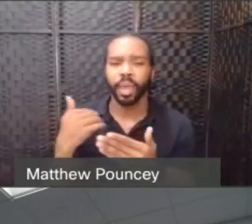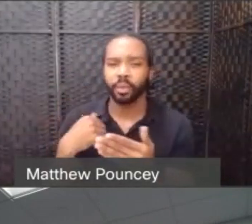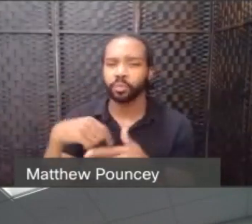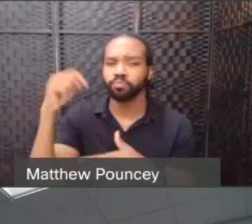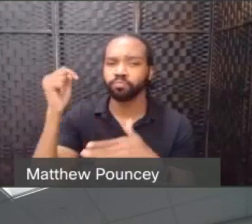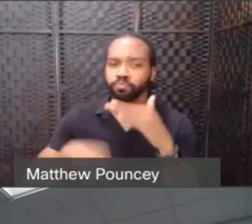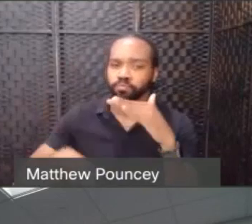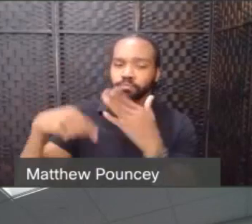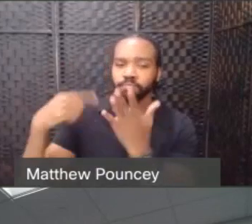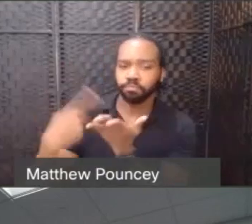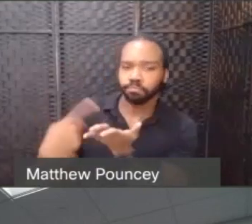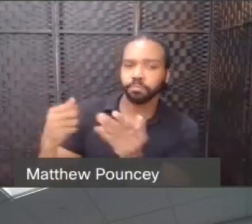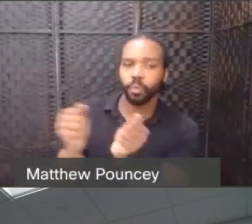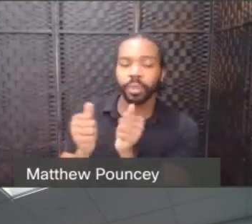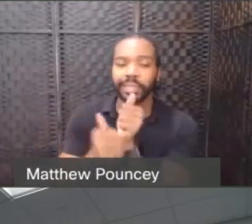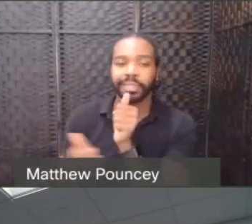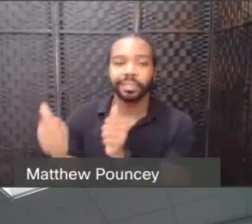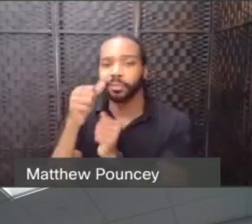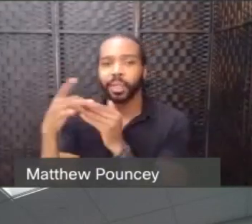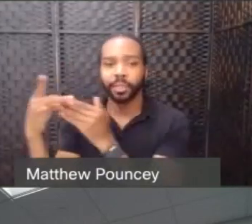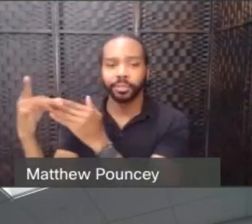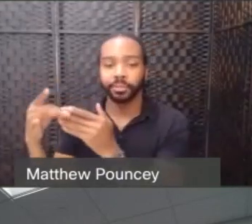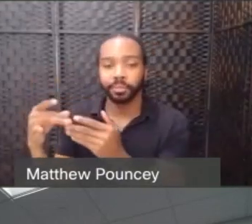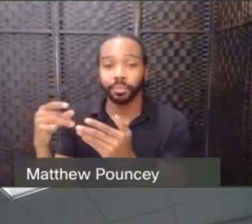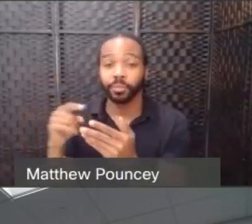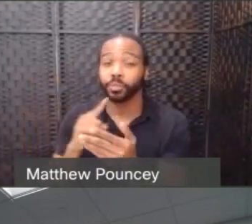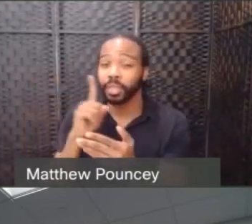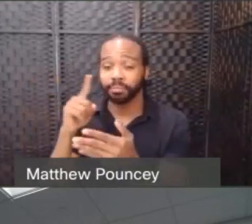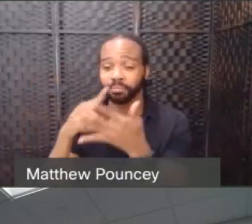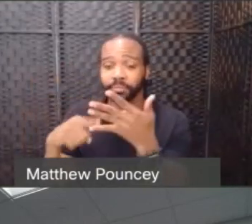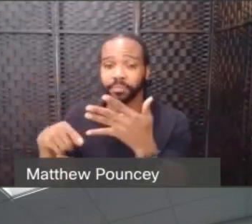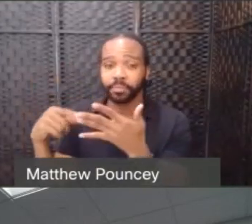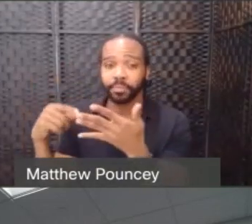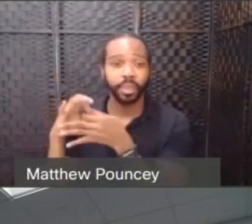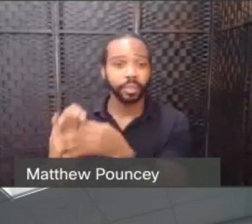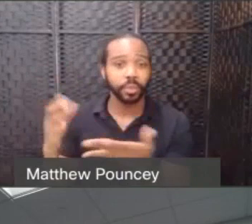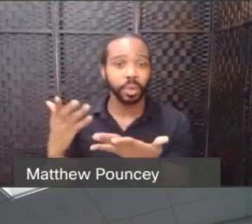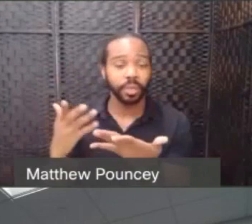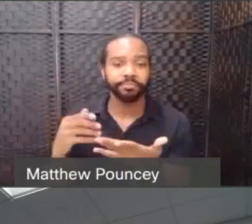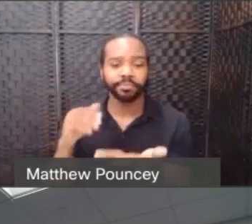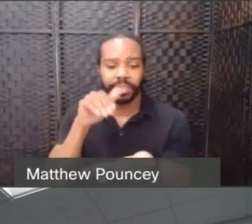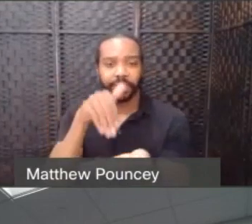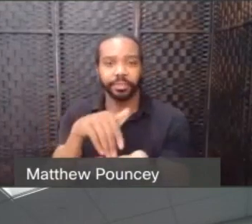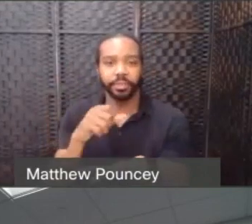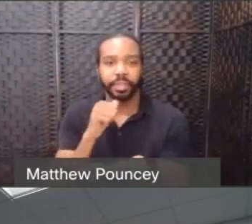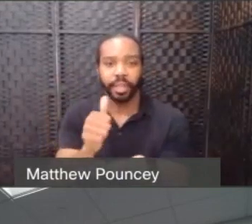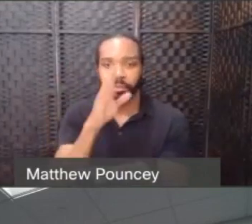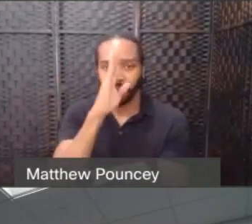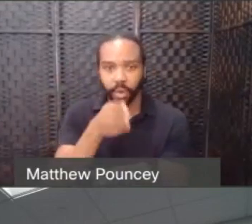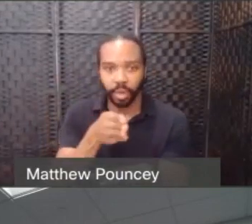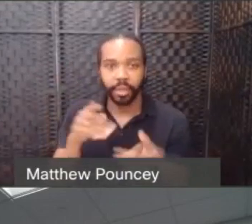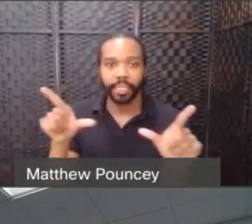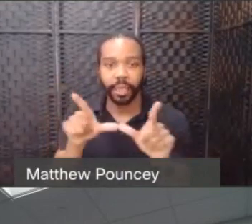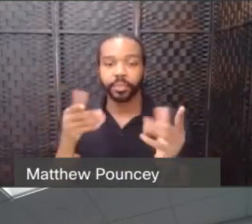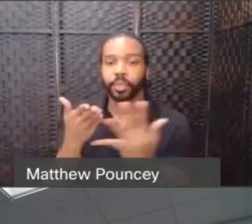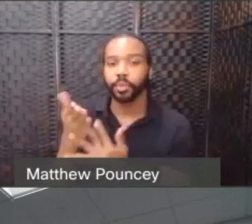senior leadership, and a lot of it has to do with that the facilities aren't directly licensed by DC Health, and